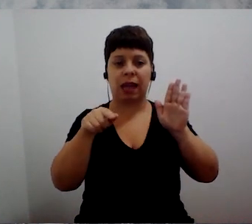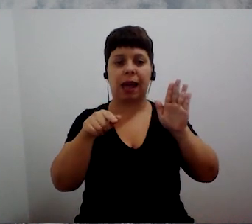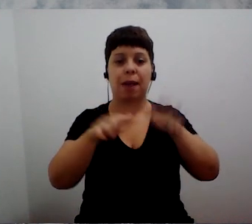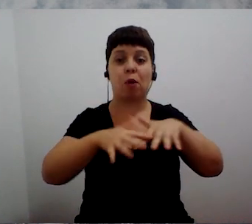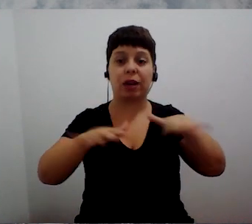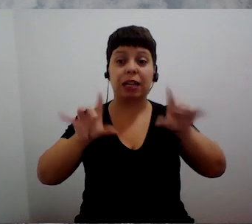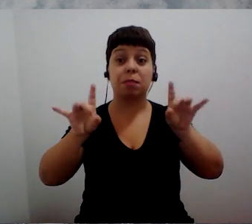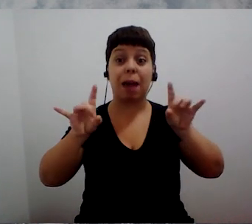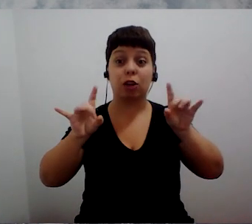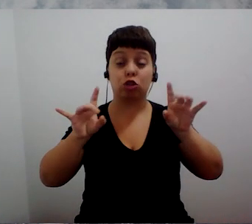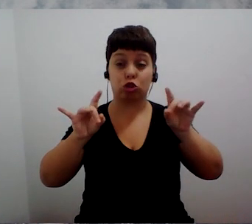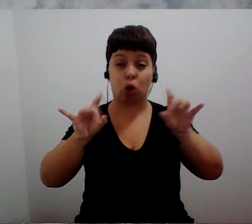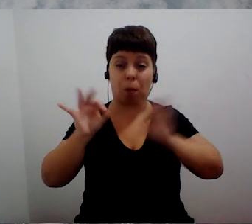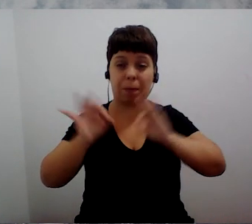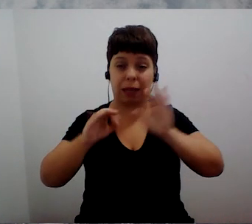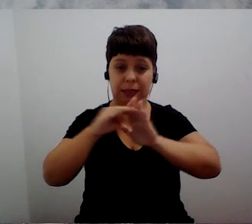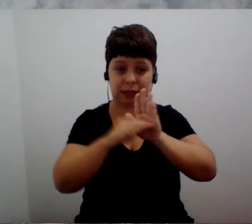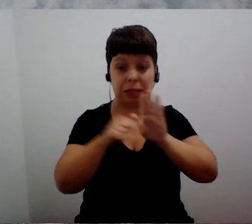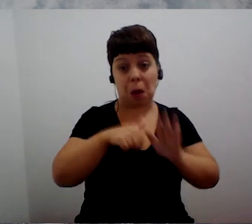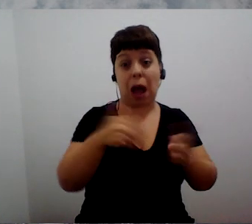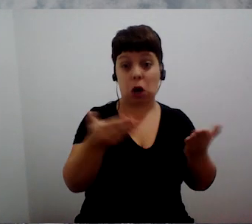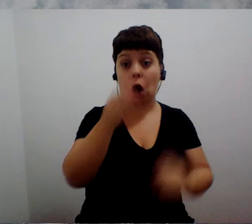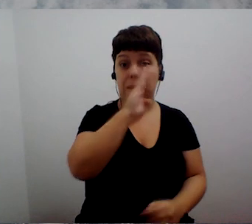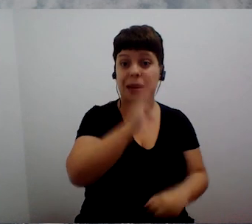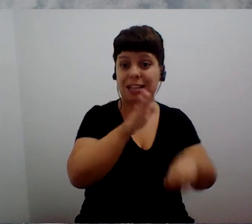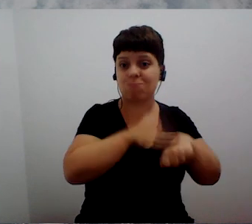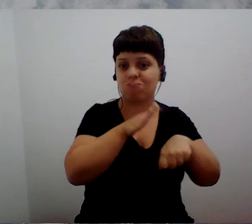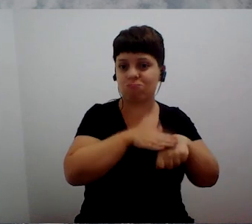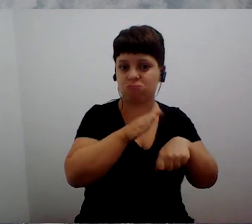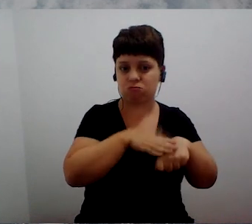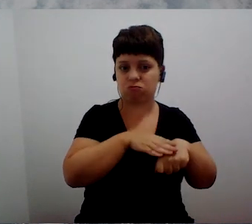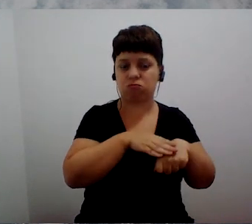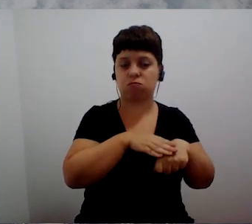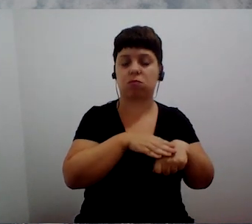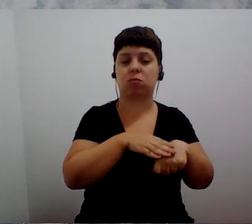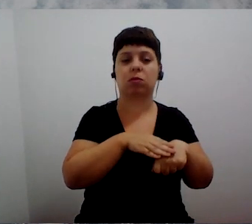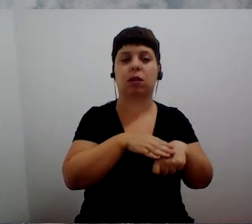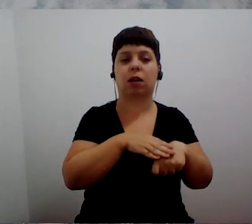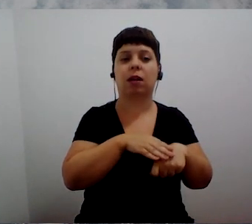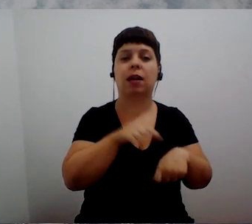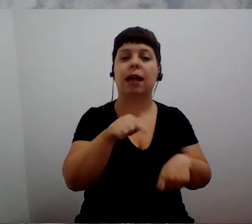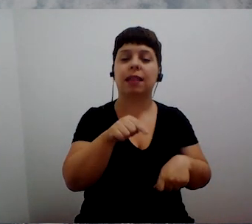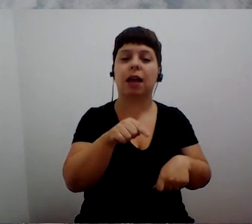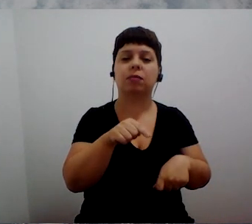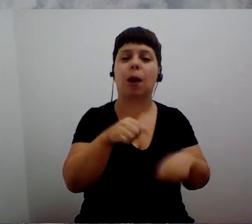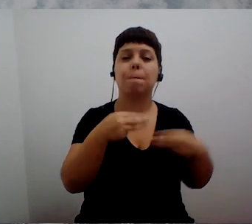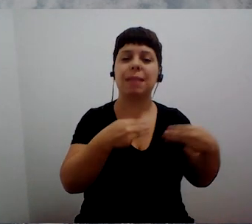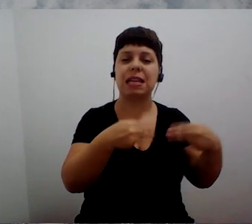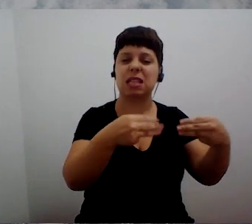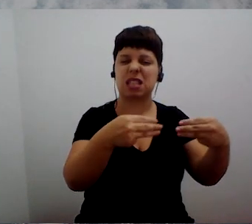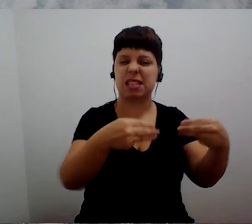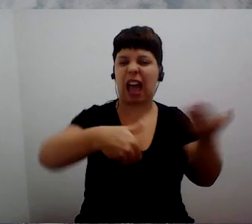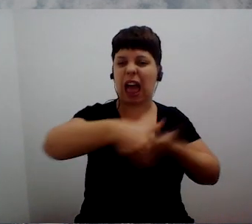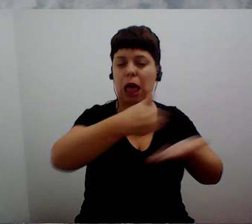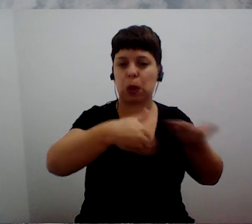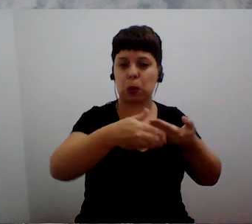is one of the exercises Brazil is doing, hosted by the Interministry Commission for the Resources